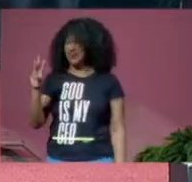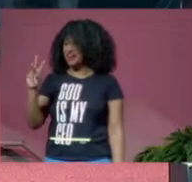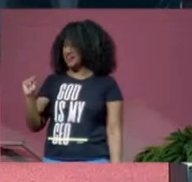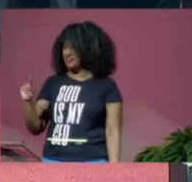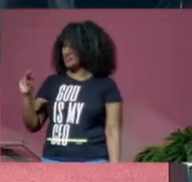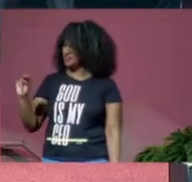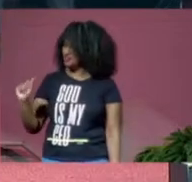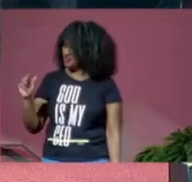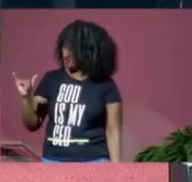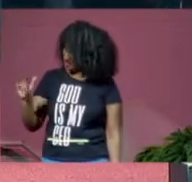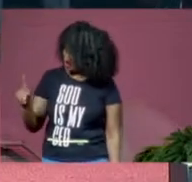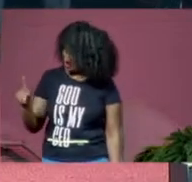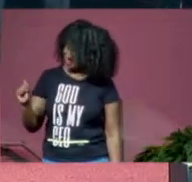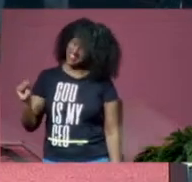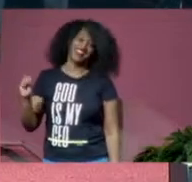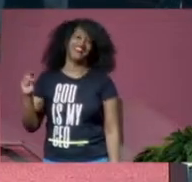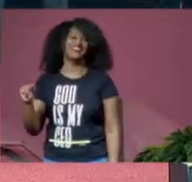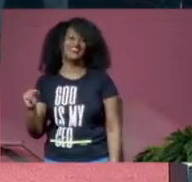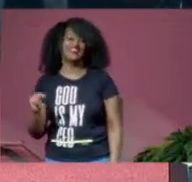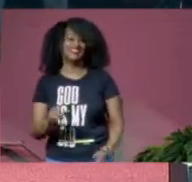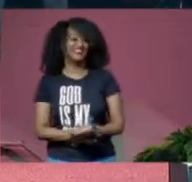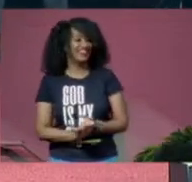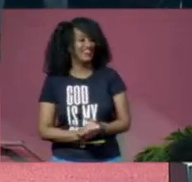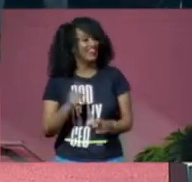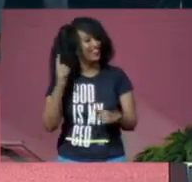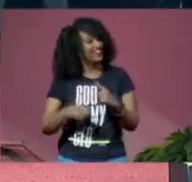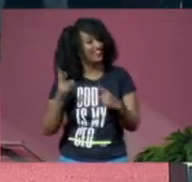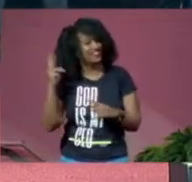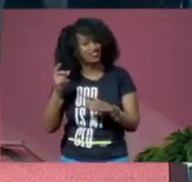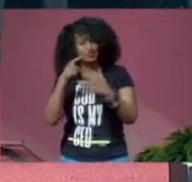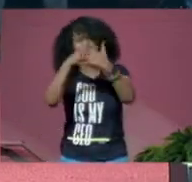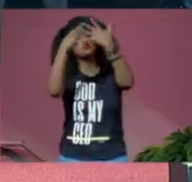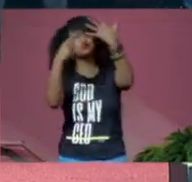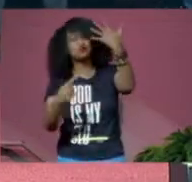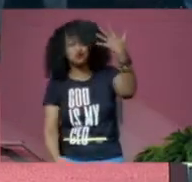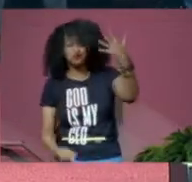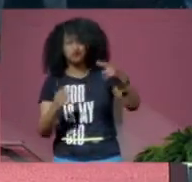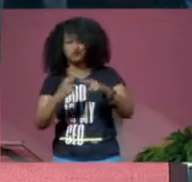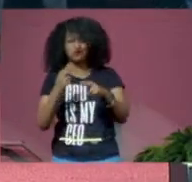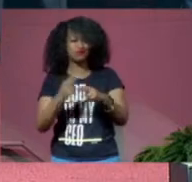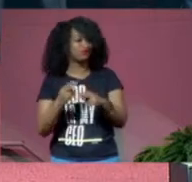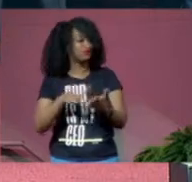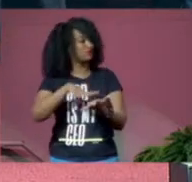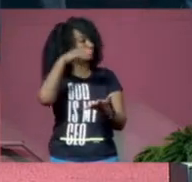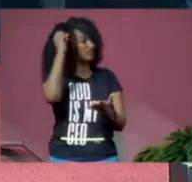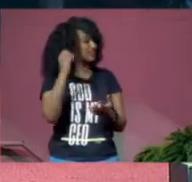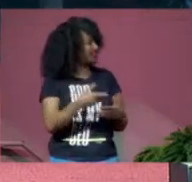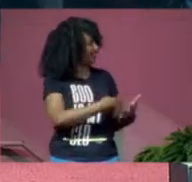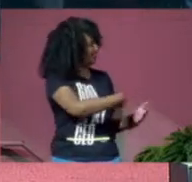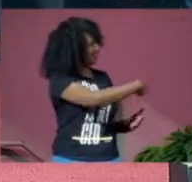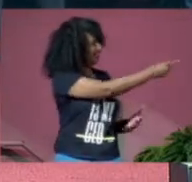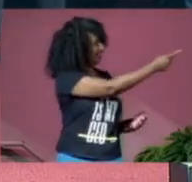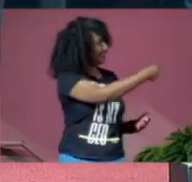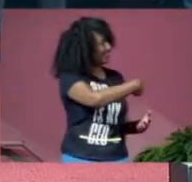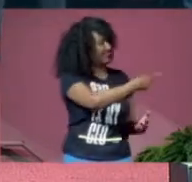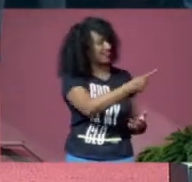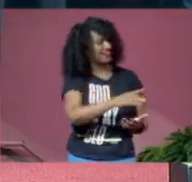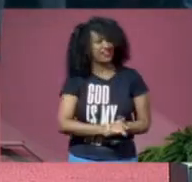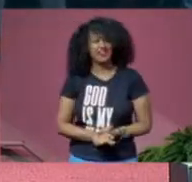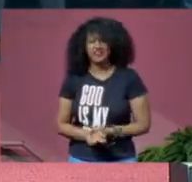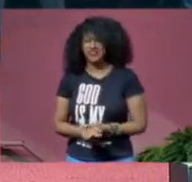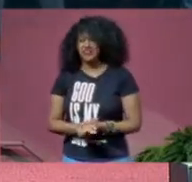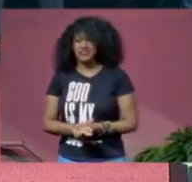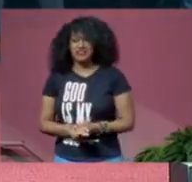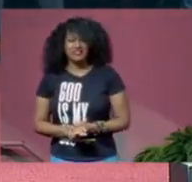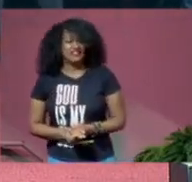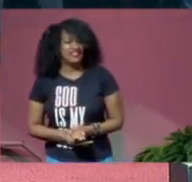Madison Watkins, Mahogany Walmsley, I still can't hear y'all, Mackenzie Durr, Micaiah Lydell, Nutanya Hempel, Nicholas